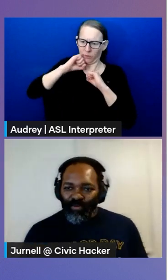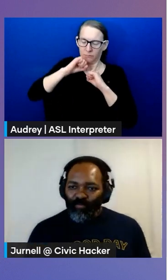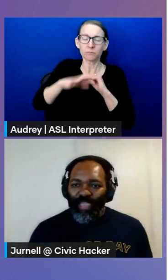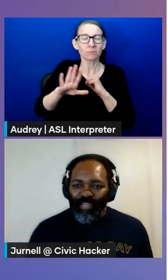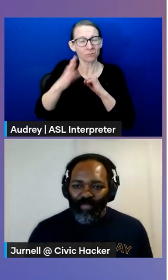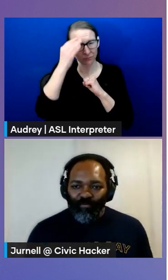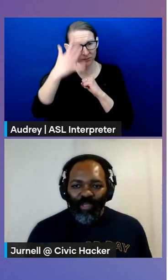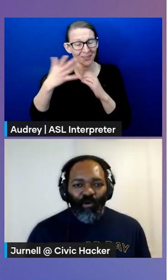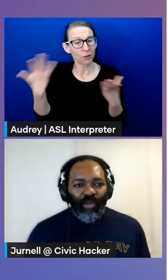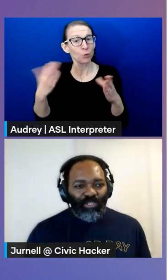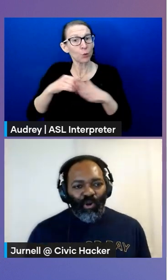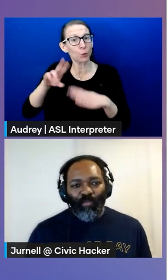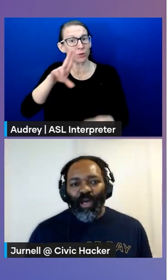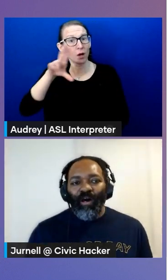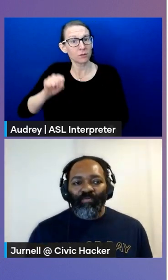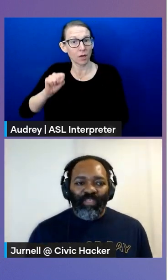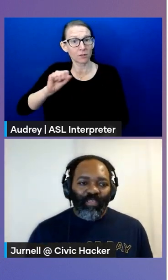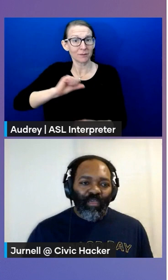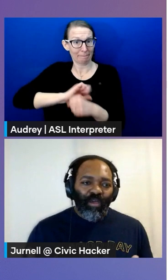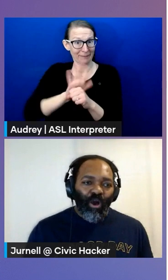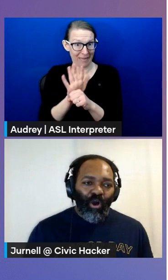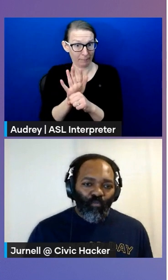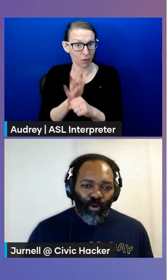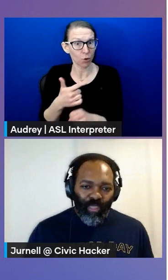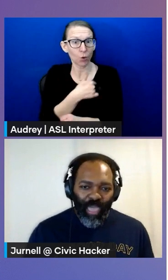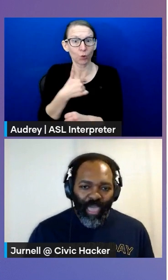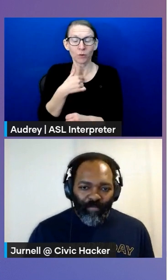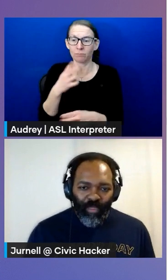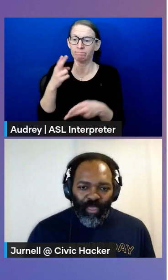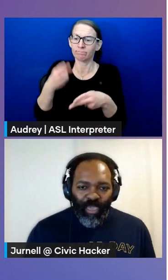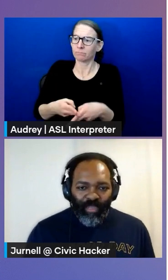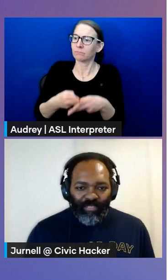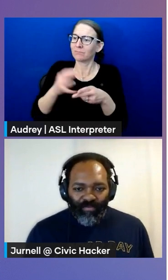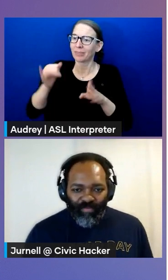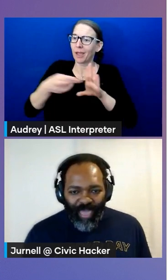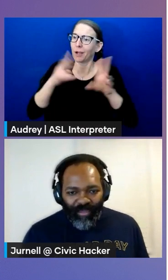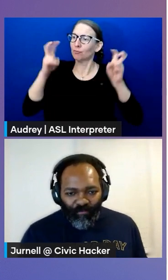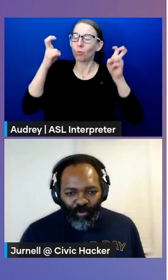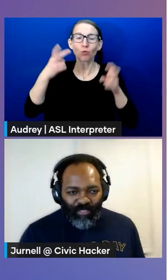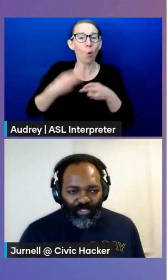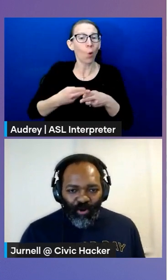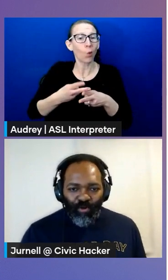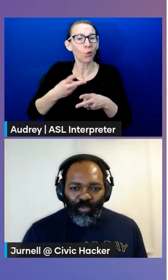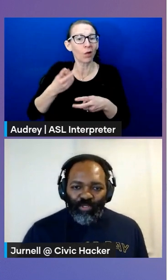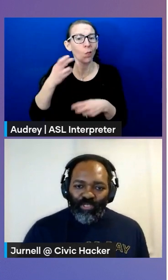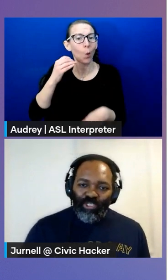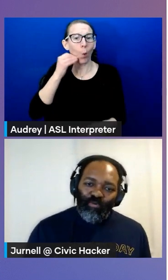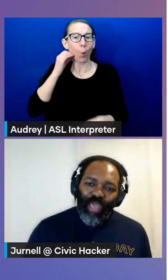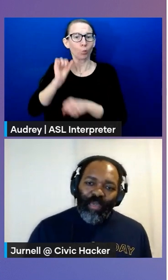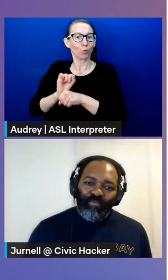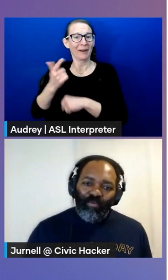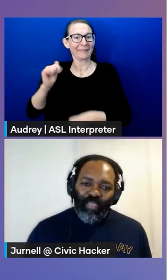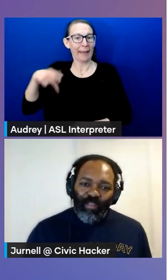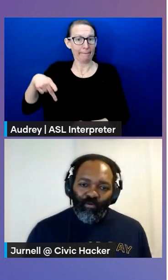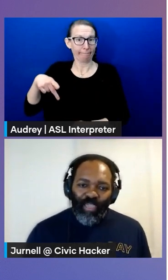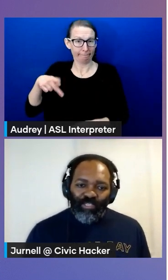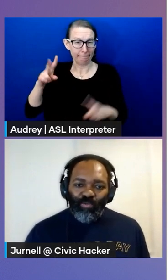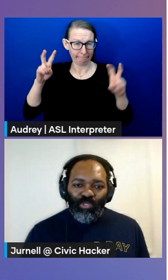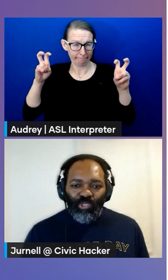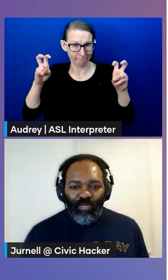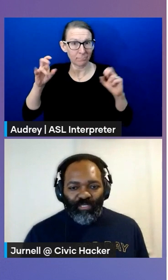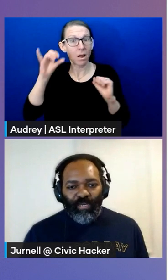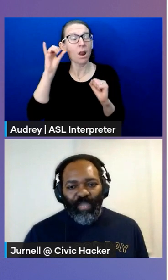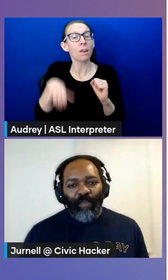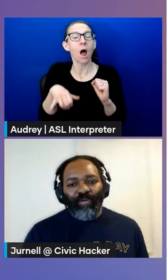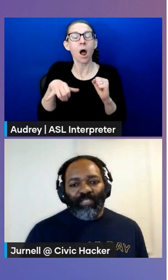first, in the United States during the pandemic, we coined a term called the homework gap. And so that was a term used to describe when grade